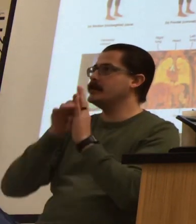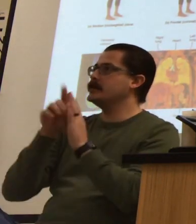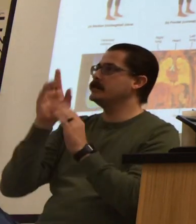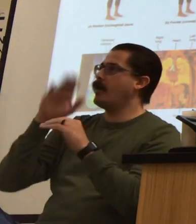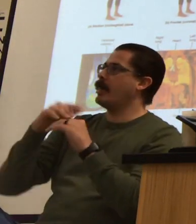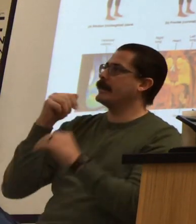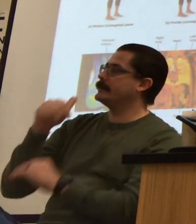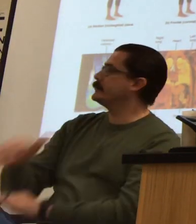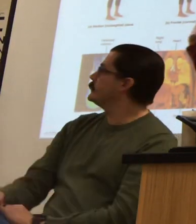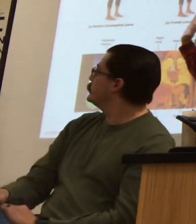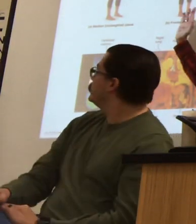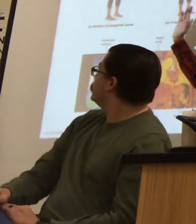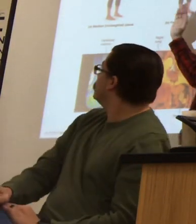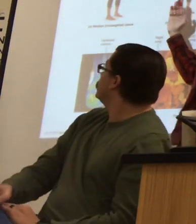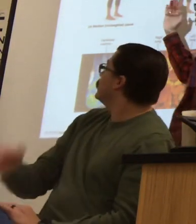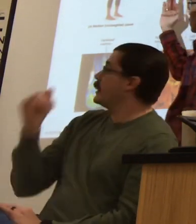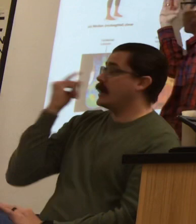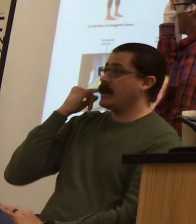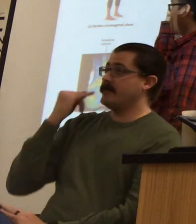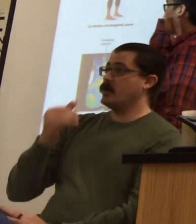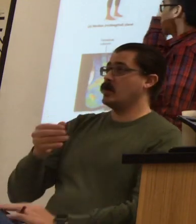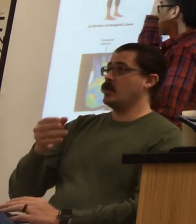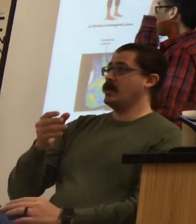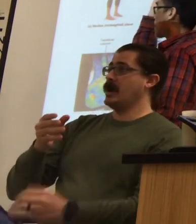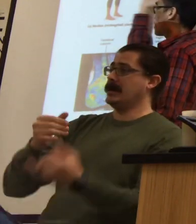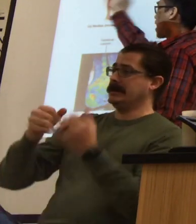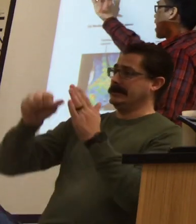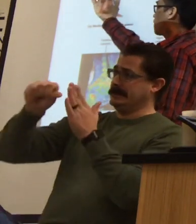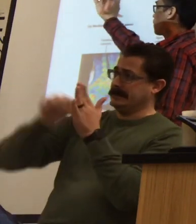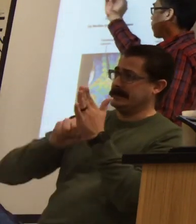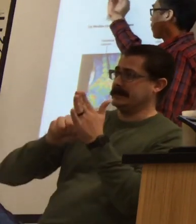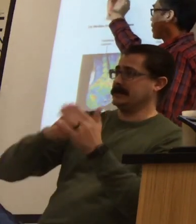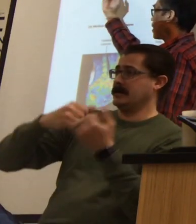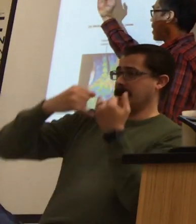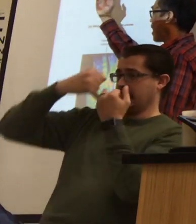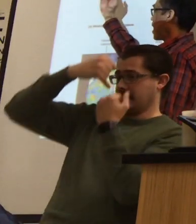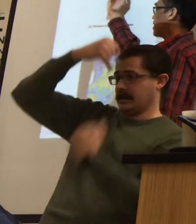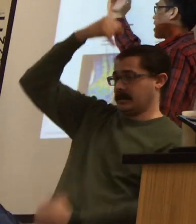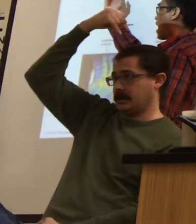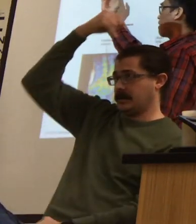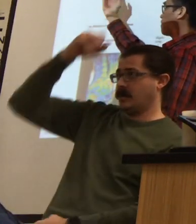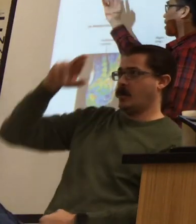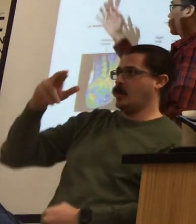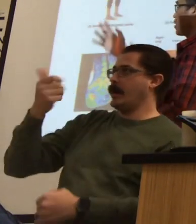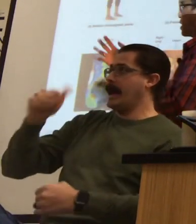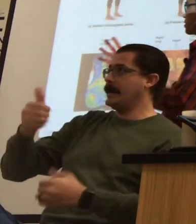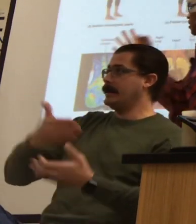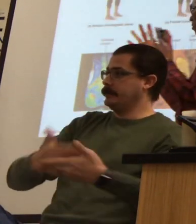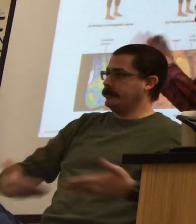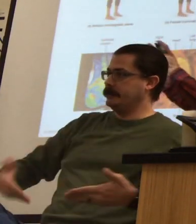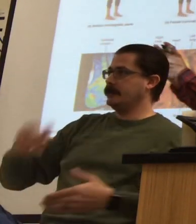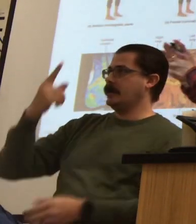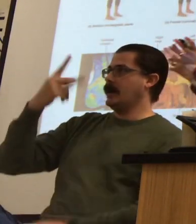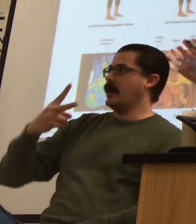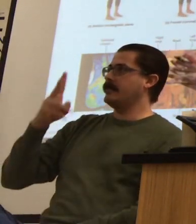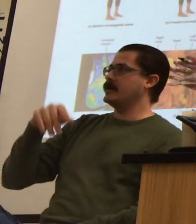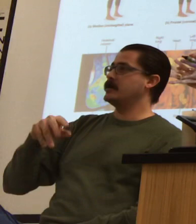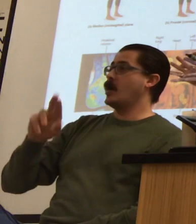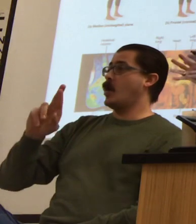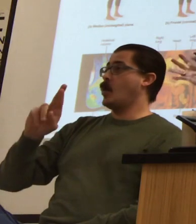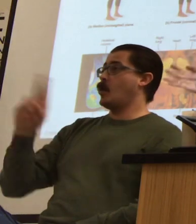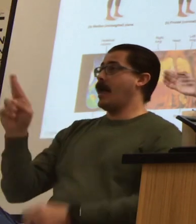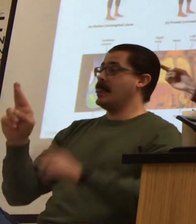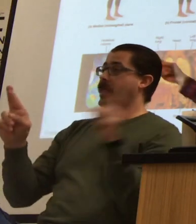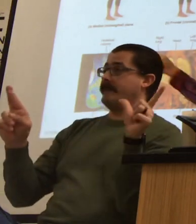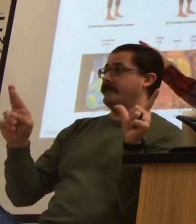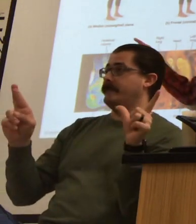below. If you're cutting a cadaver right in half or any half, that creates a right side and a left